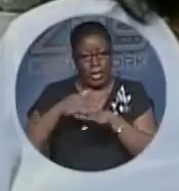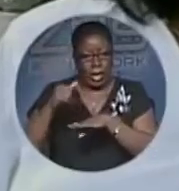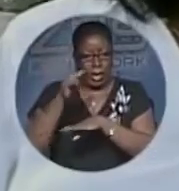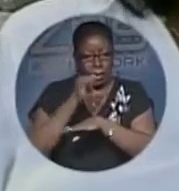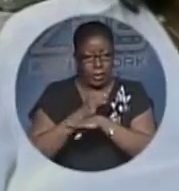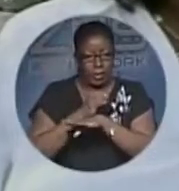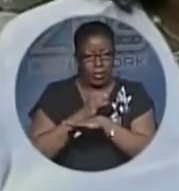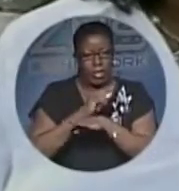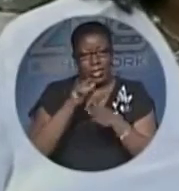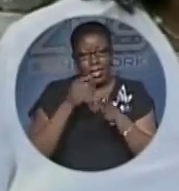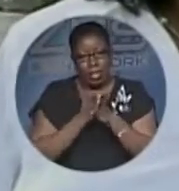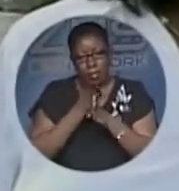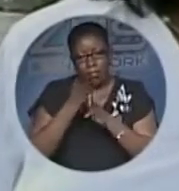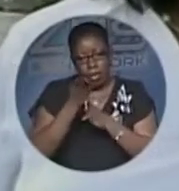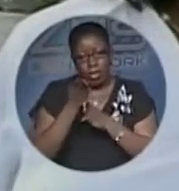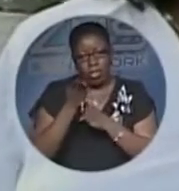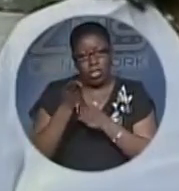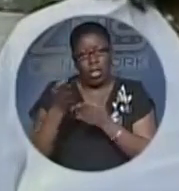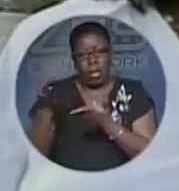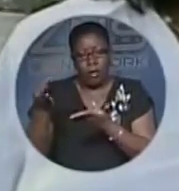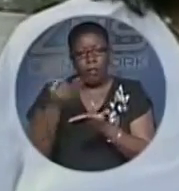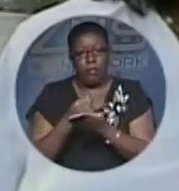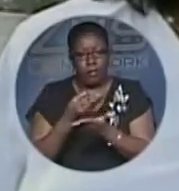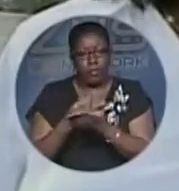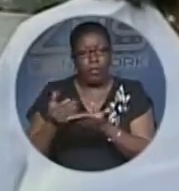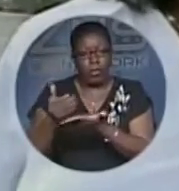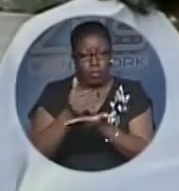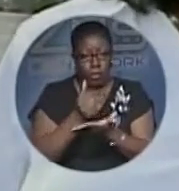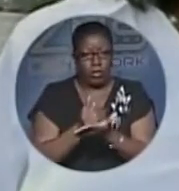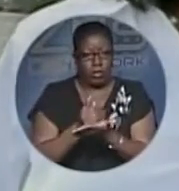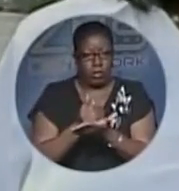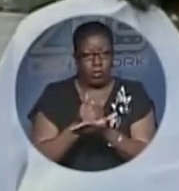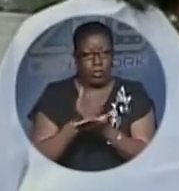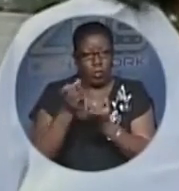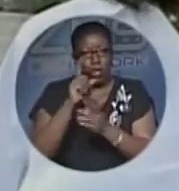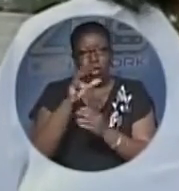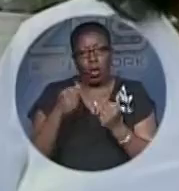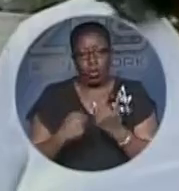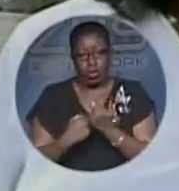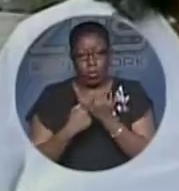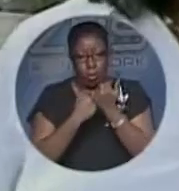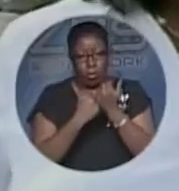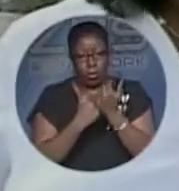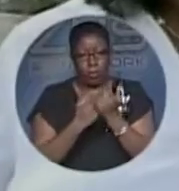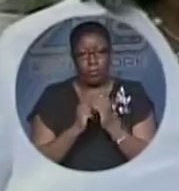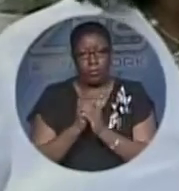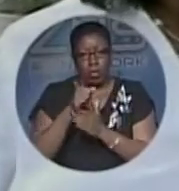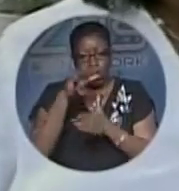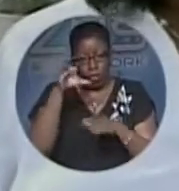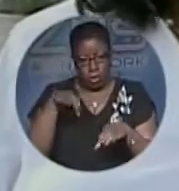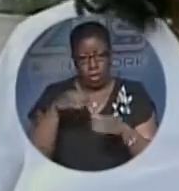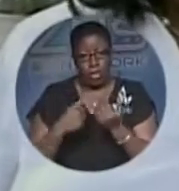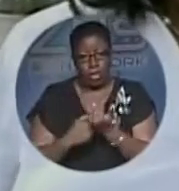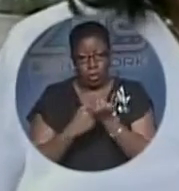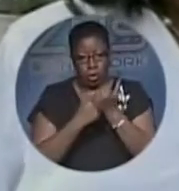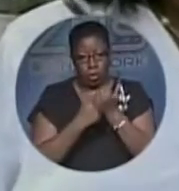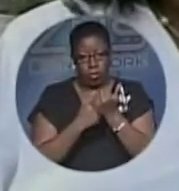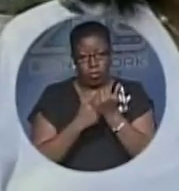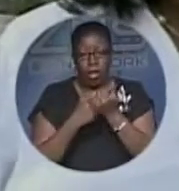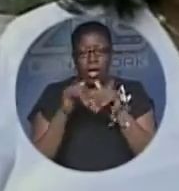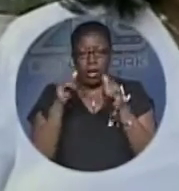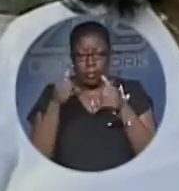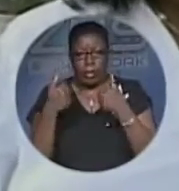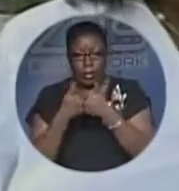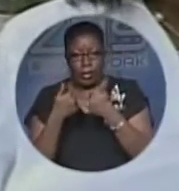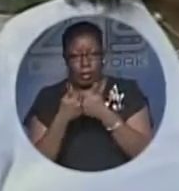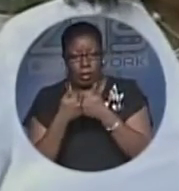our major fundraiser, so we are hoping and encouraging your support. You can support it by playing golf, and if you don't play golf,